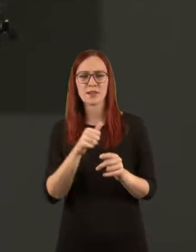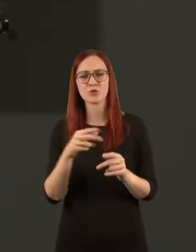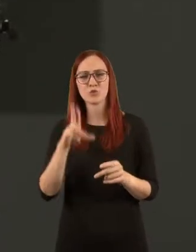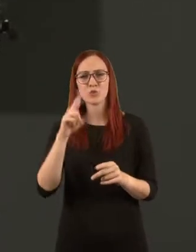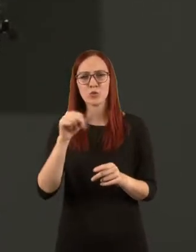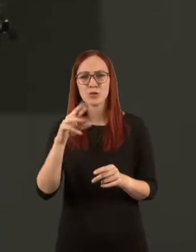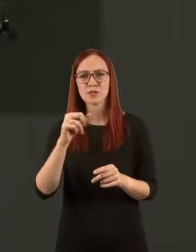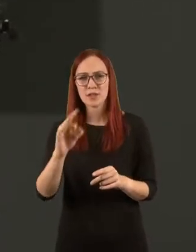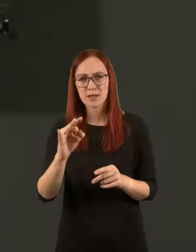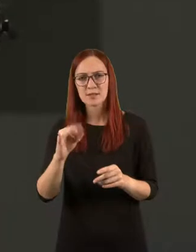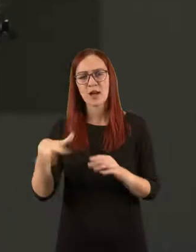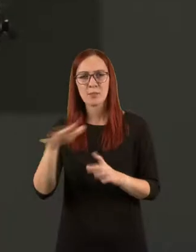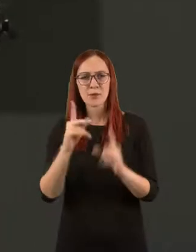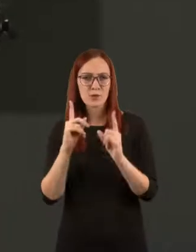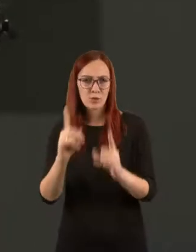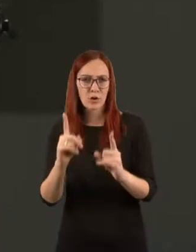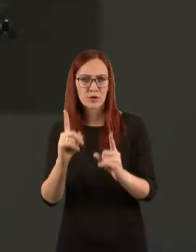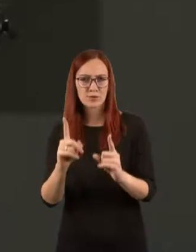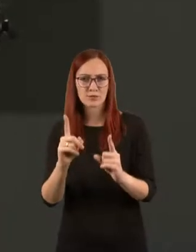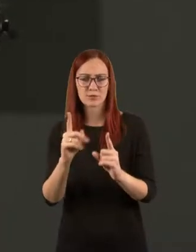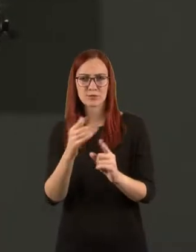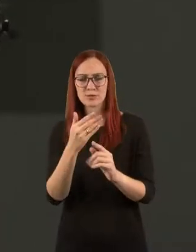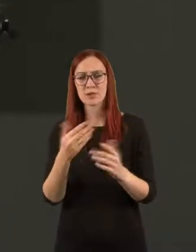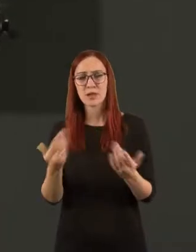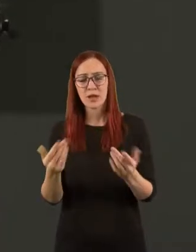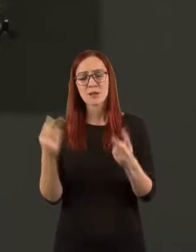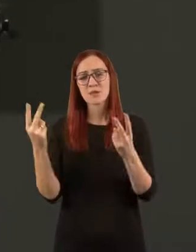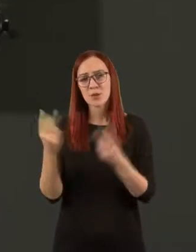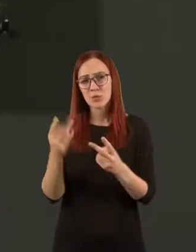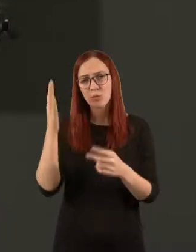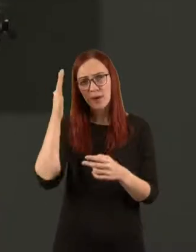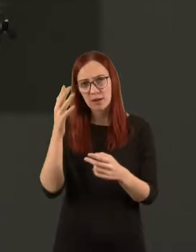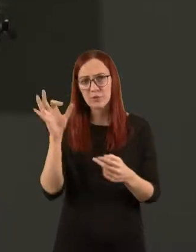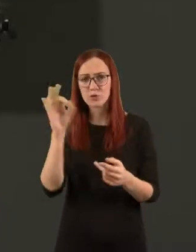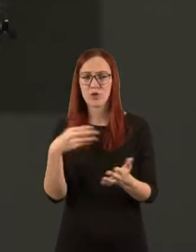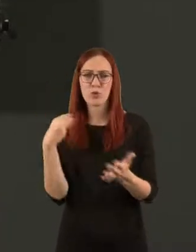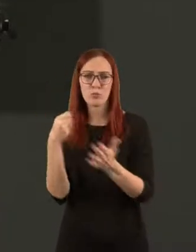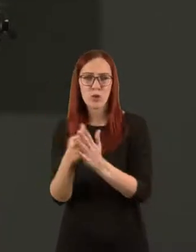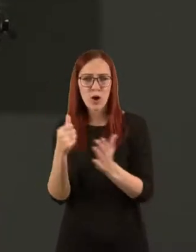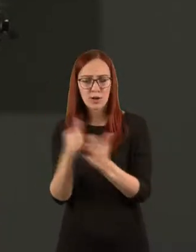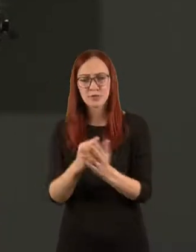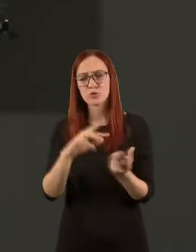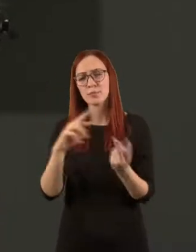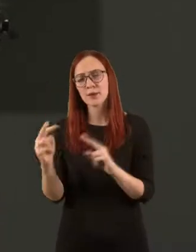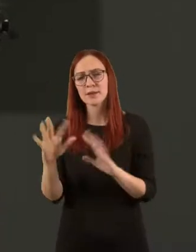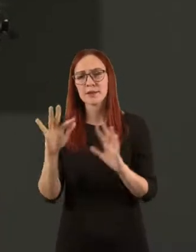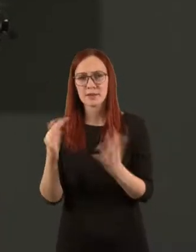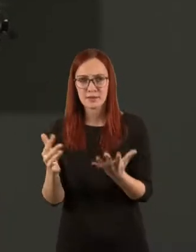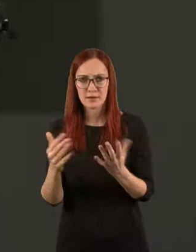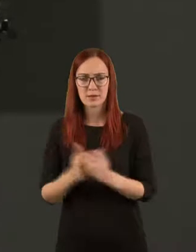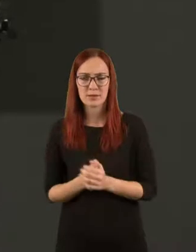to be harmful to the Green Deal or to the environment, we need to